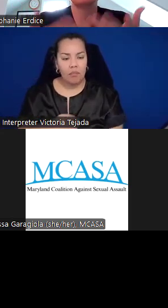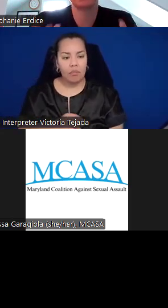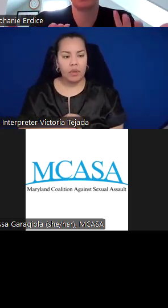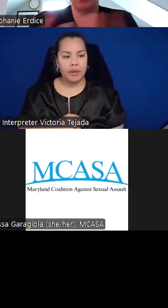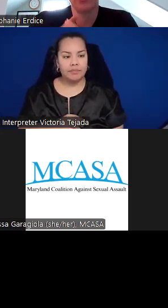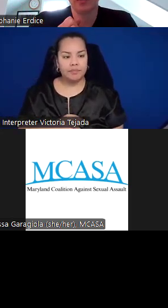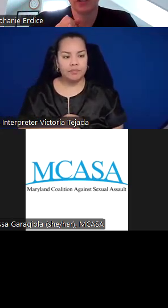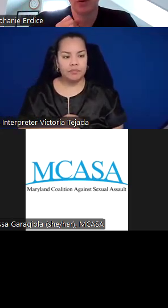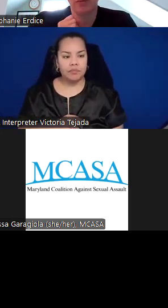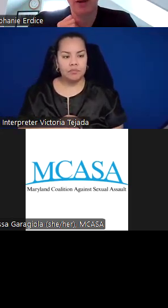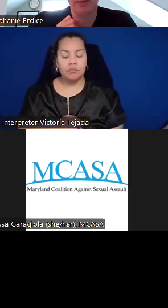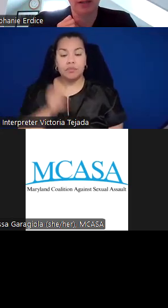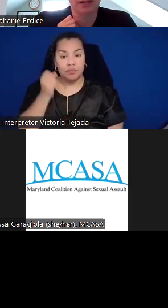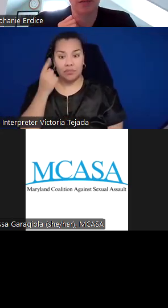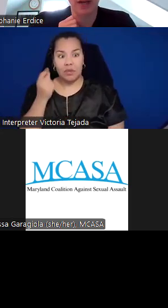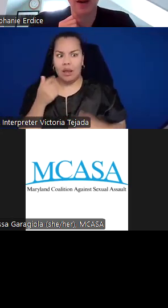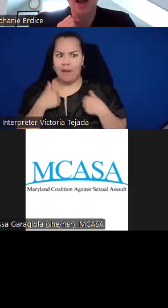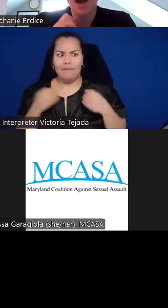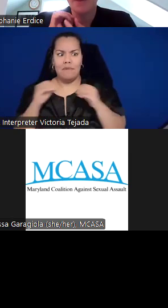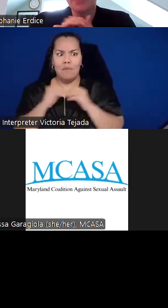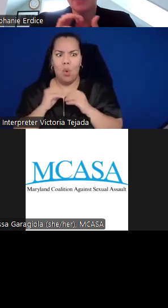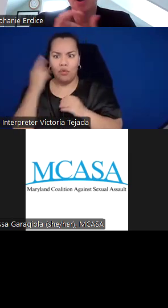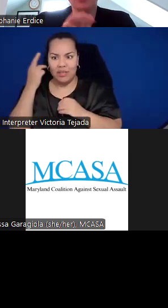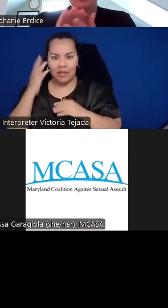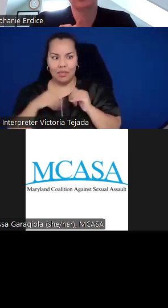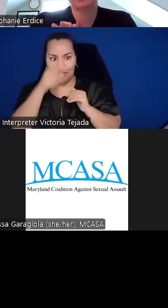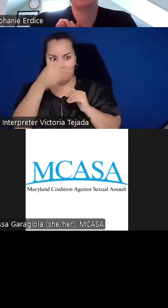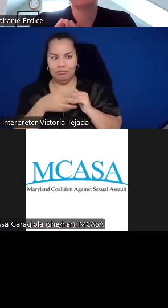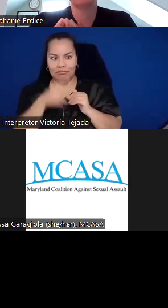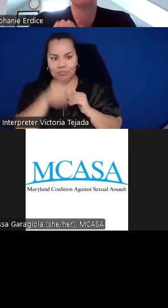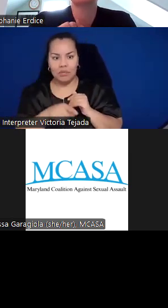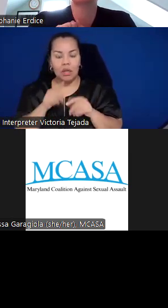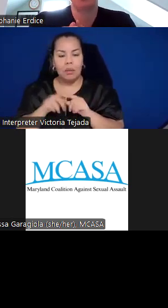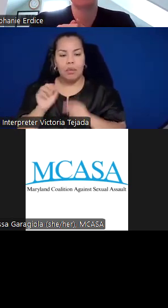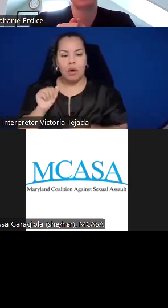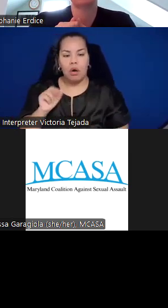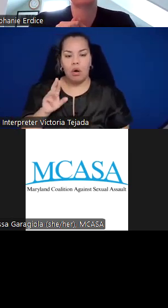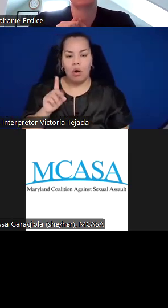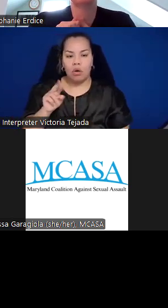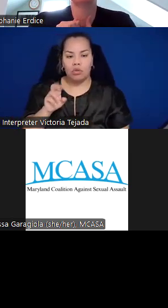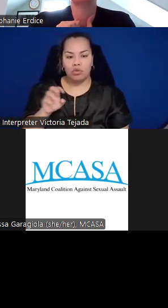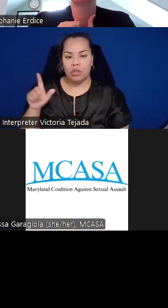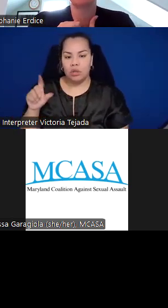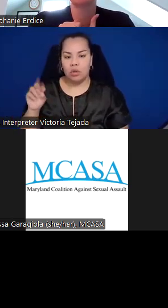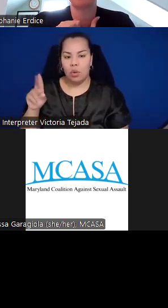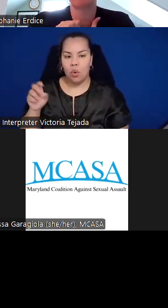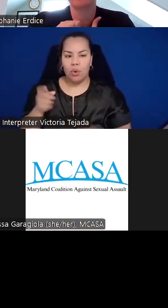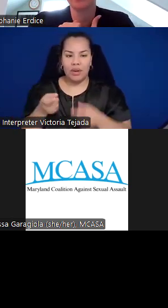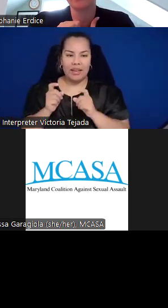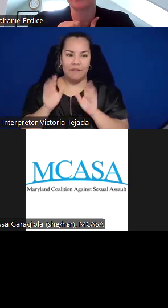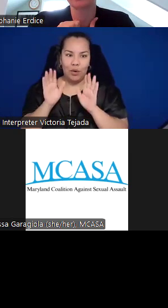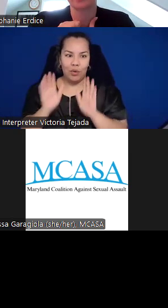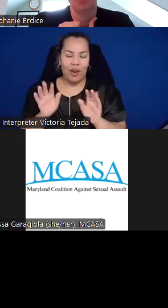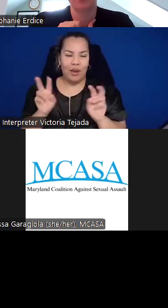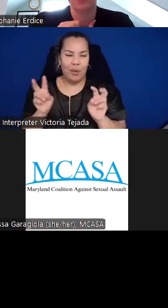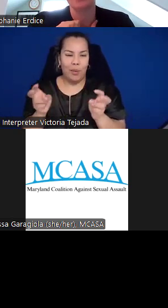there's all kinds of also other reasons why we might not practice self-care. But I think Audre Lorde gave us this great quote, and she really talks about how